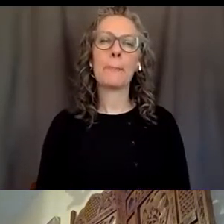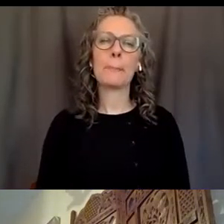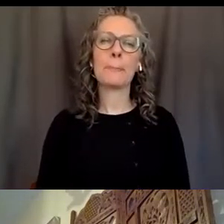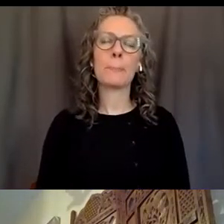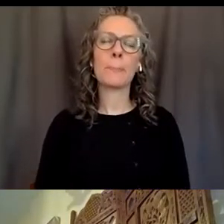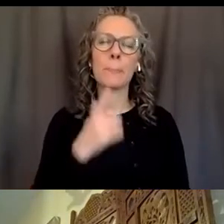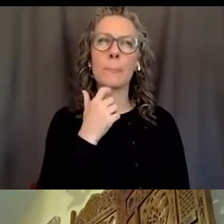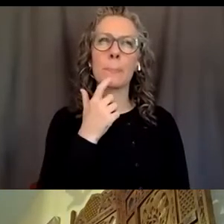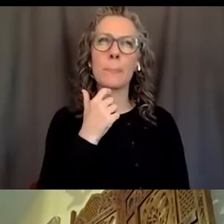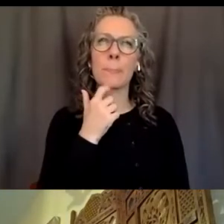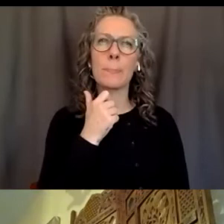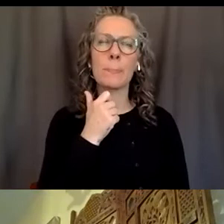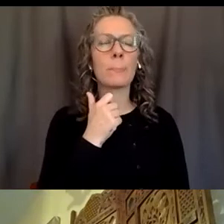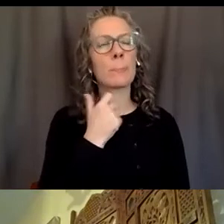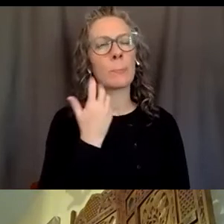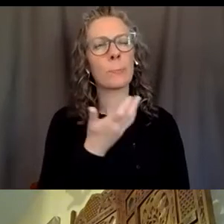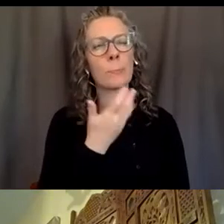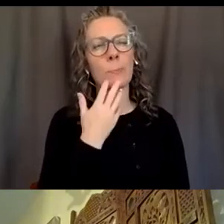hmm.